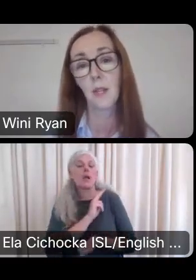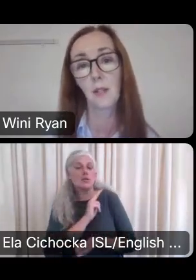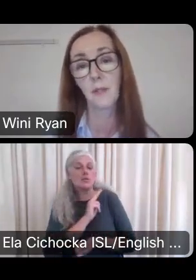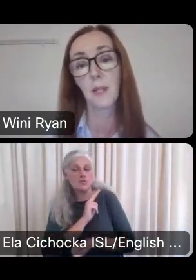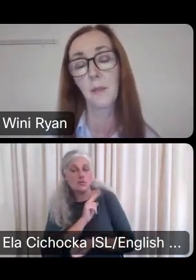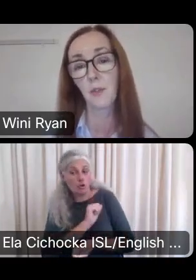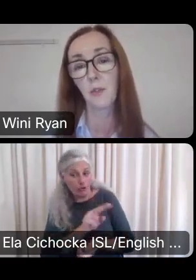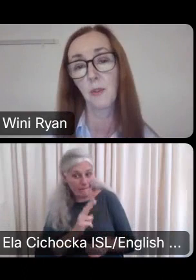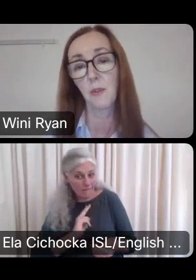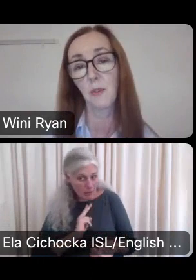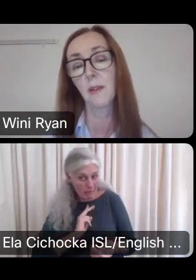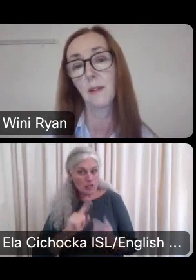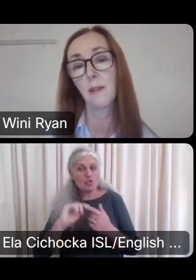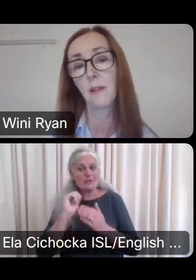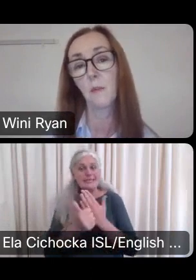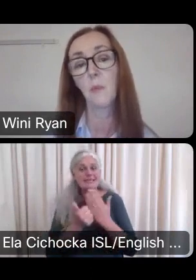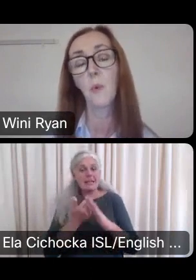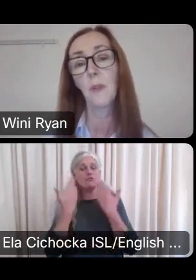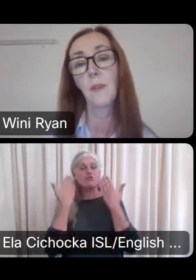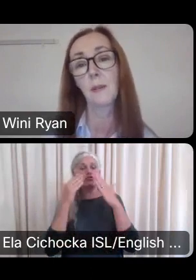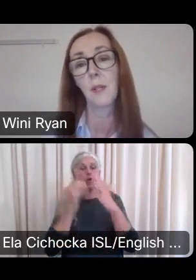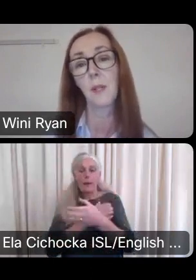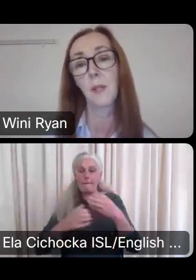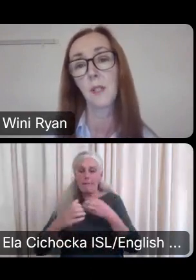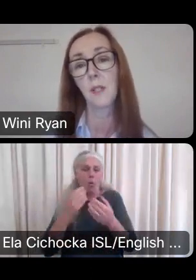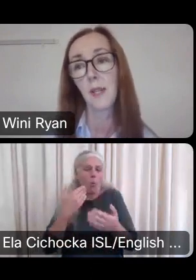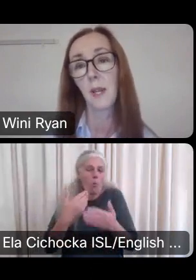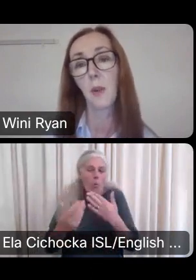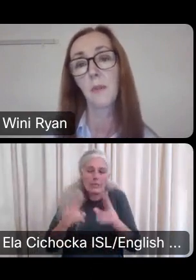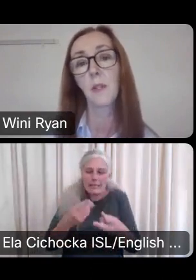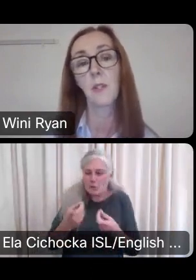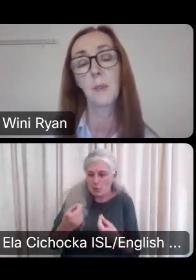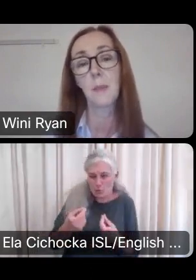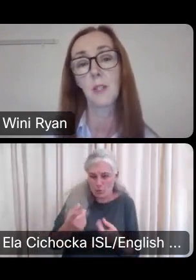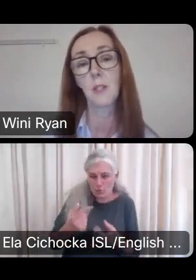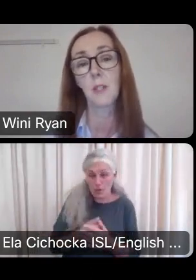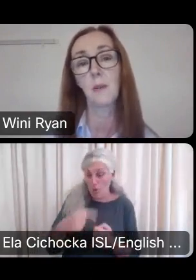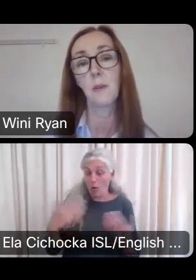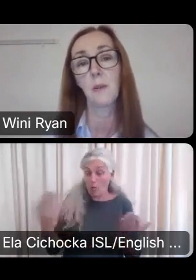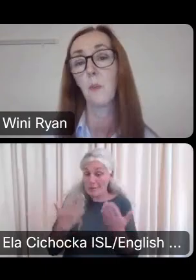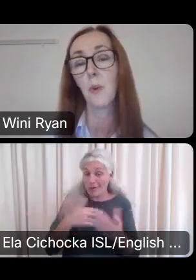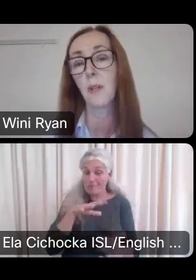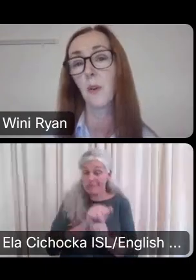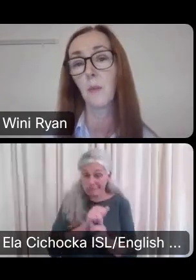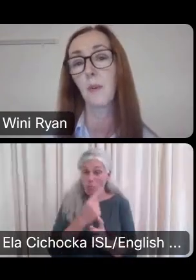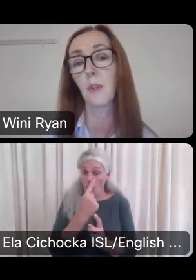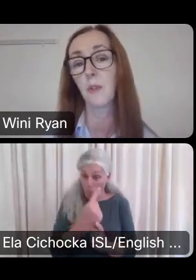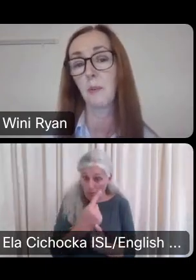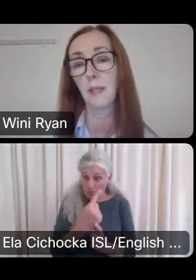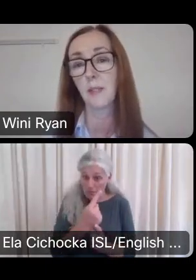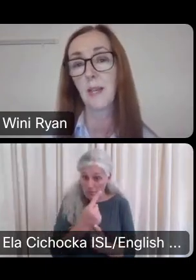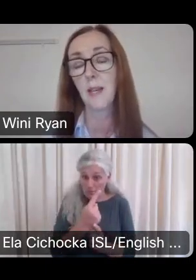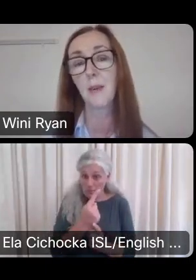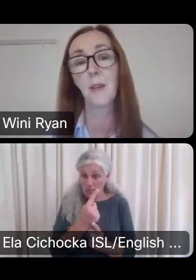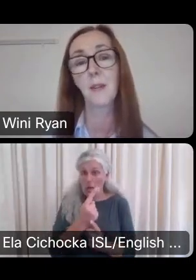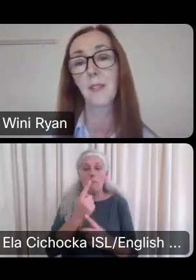your skills for demonstrating empathy. What one thing will you do? And we always encourage people to identify one and no more than 3